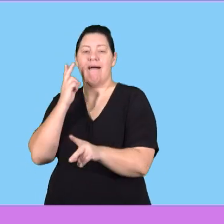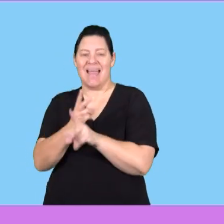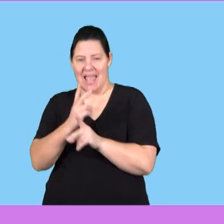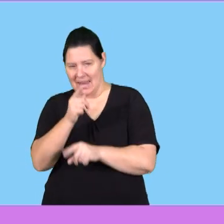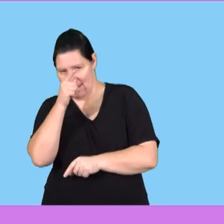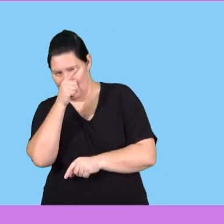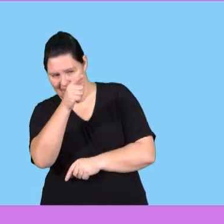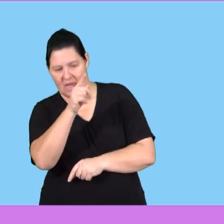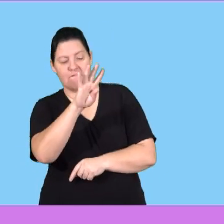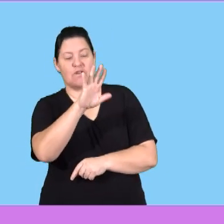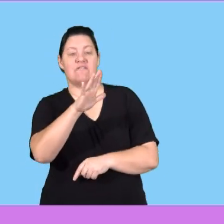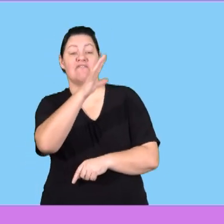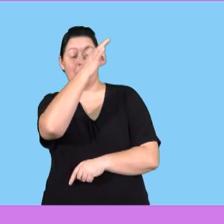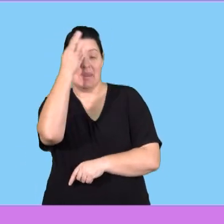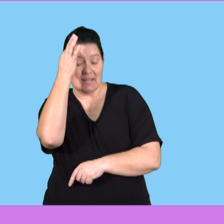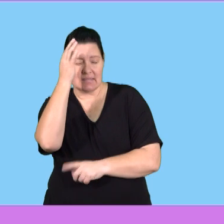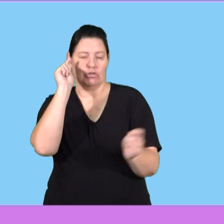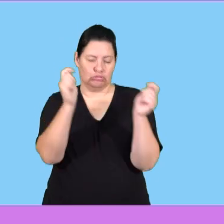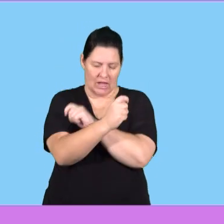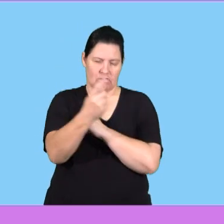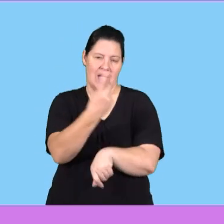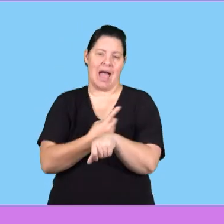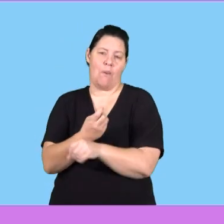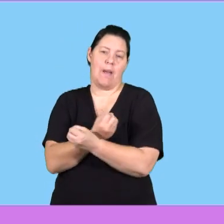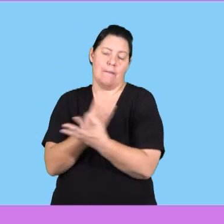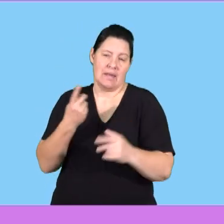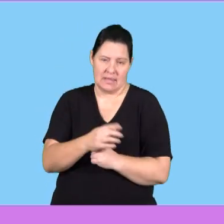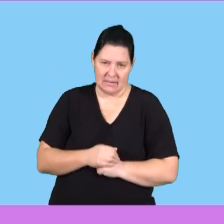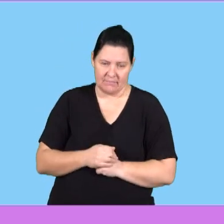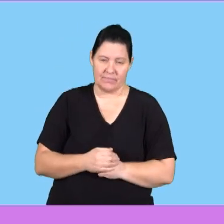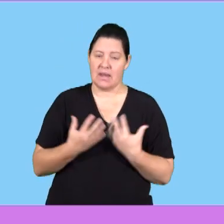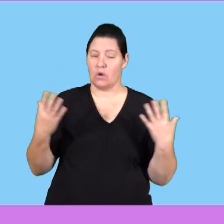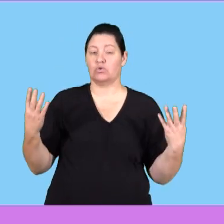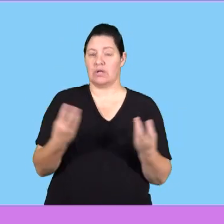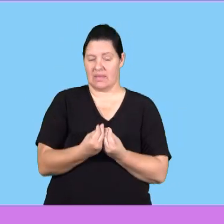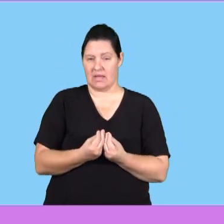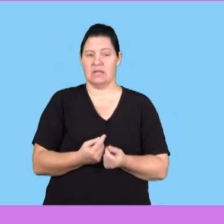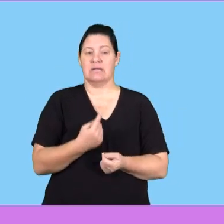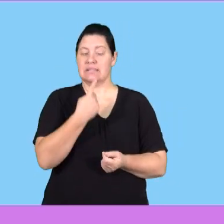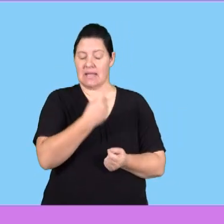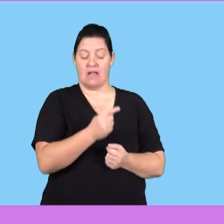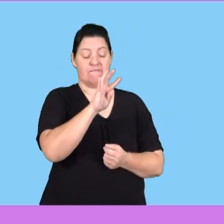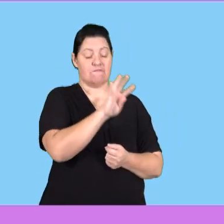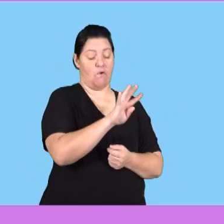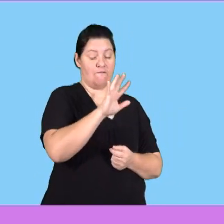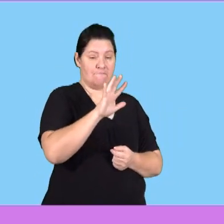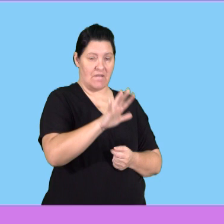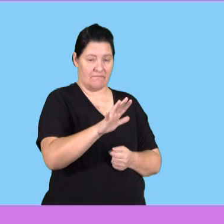more, we need to convert 45 minutes to hours. Let us convert together. Then we can